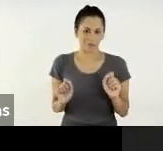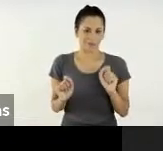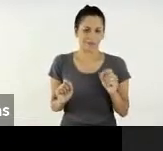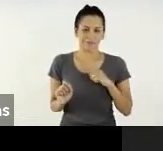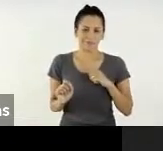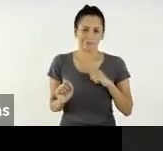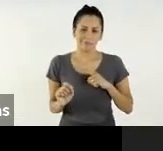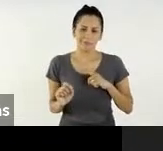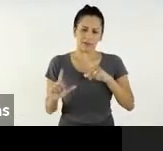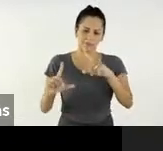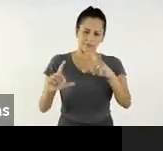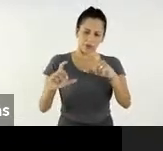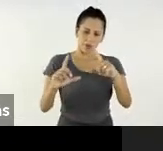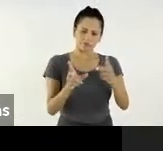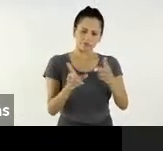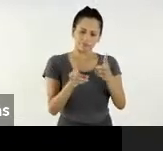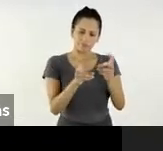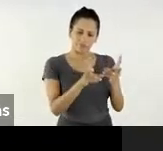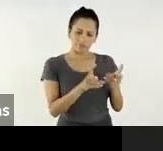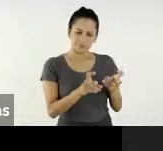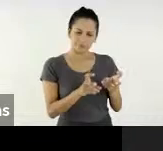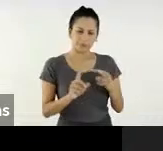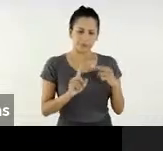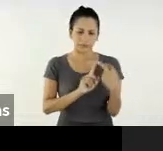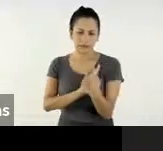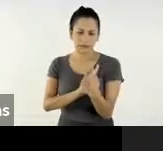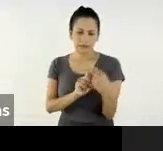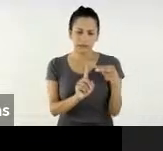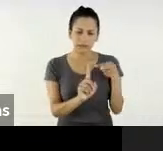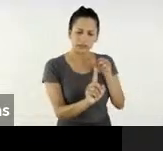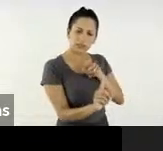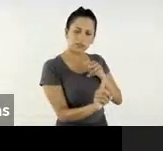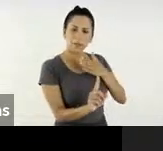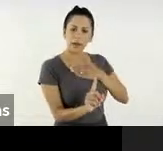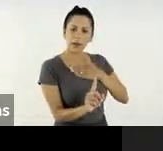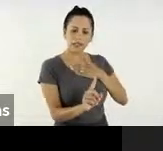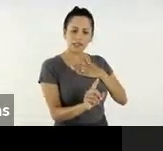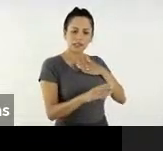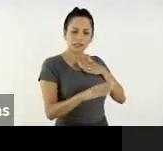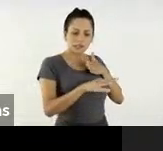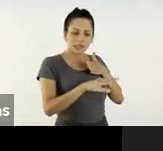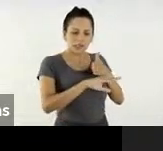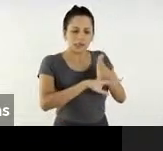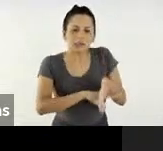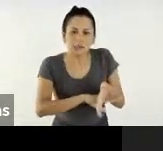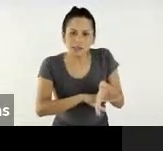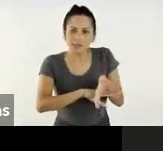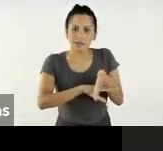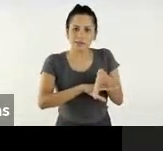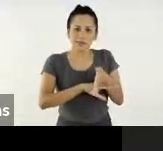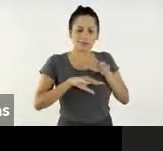interlocutor, intruder, or both? And so with that, I will begin.